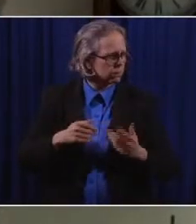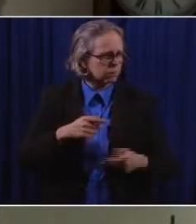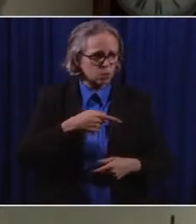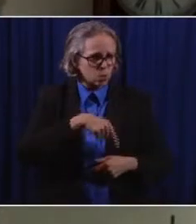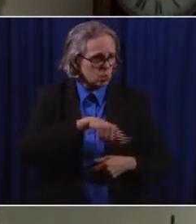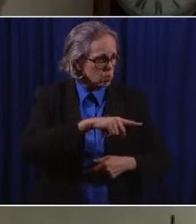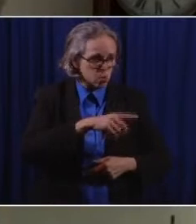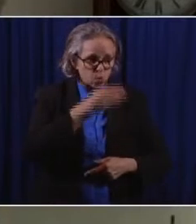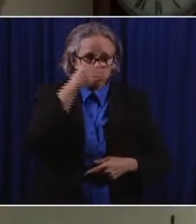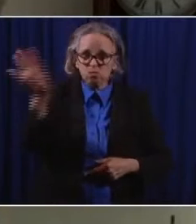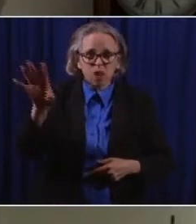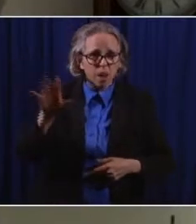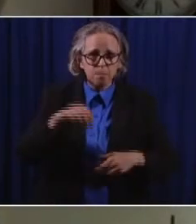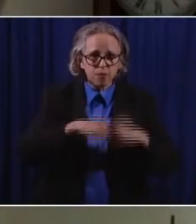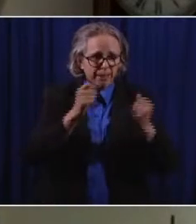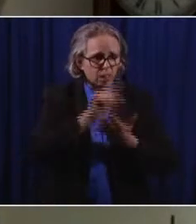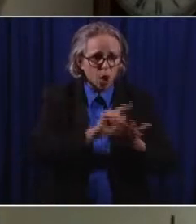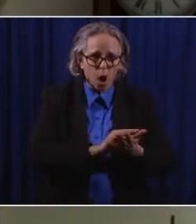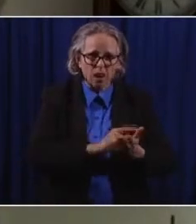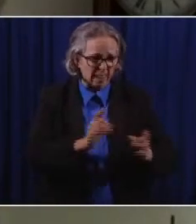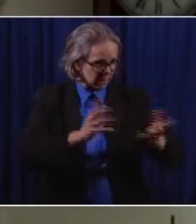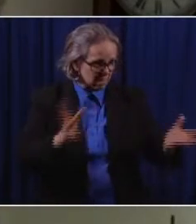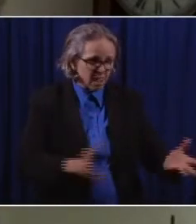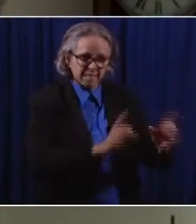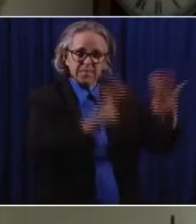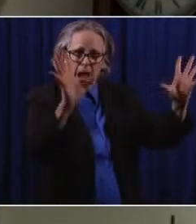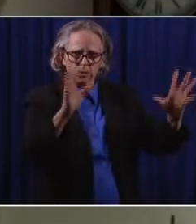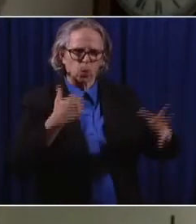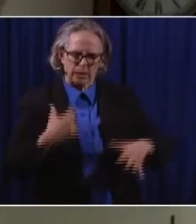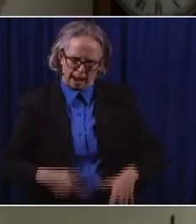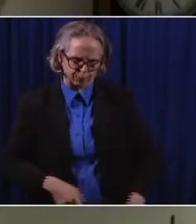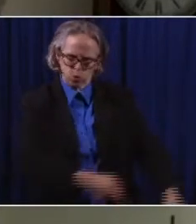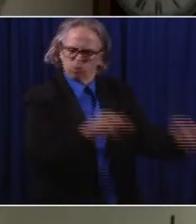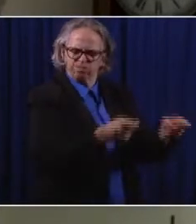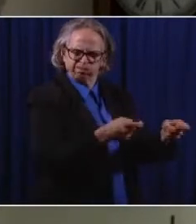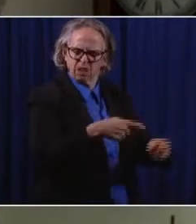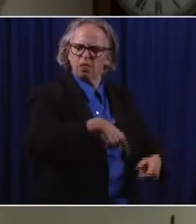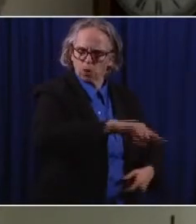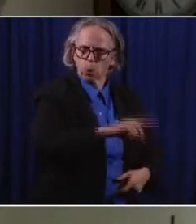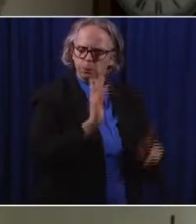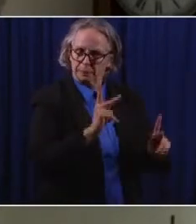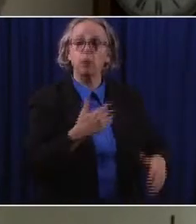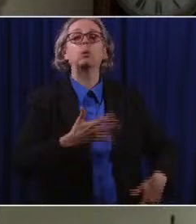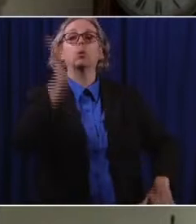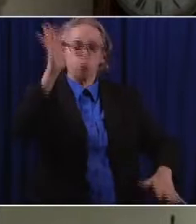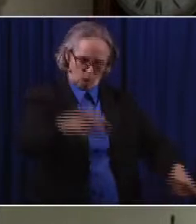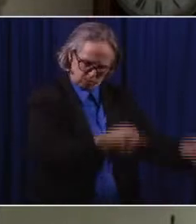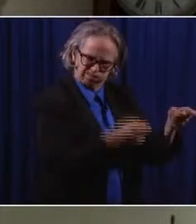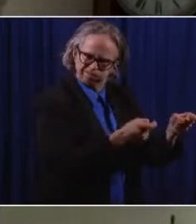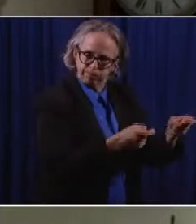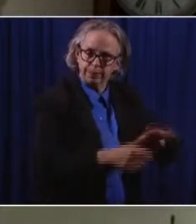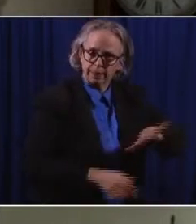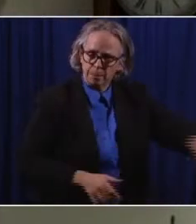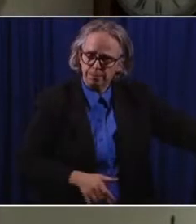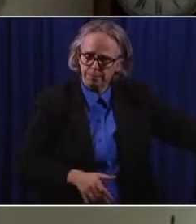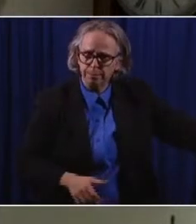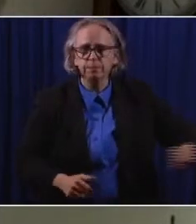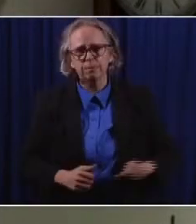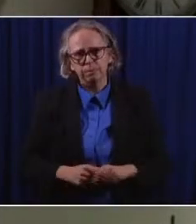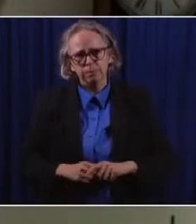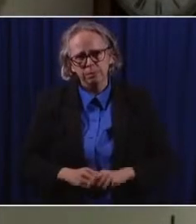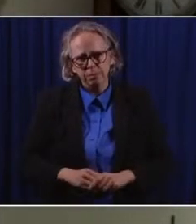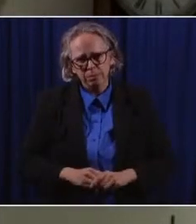that is dealt with. And we fully intend to do that in the state of Ohio.